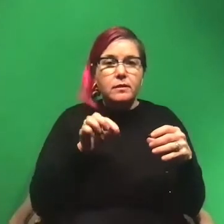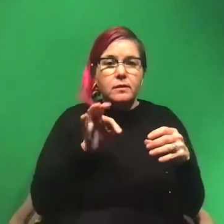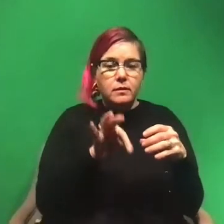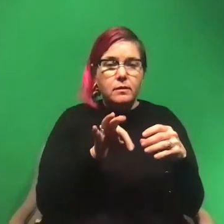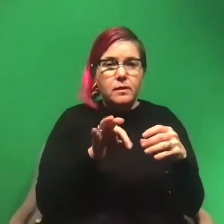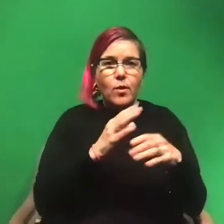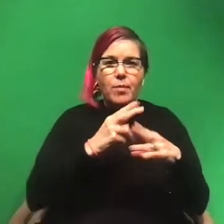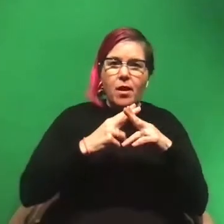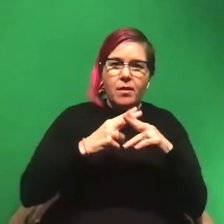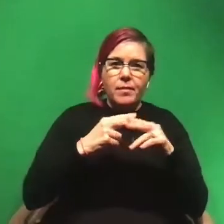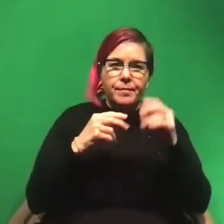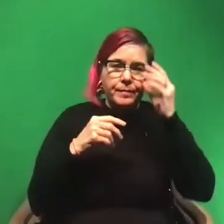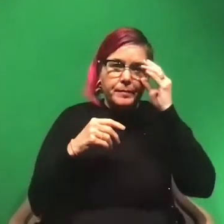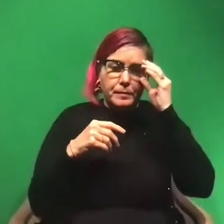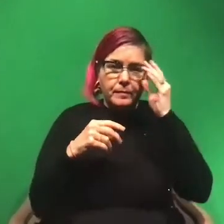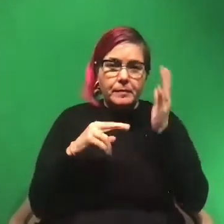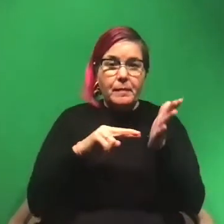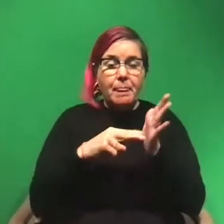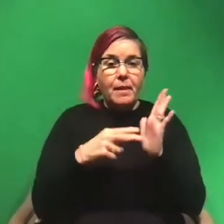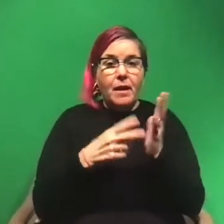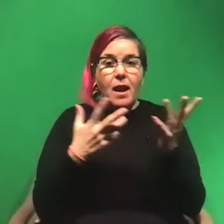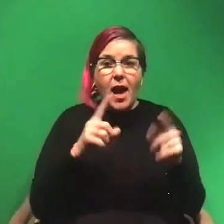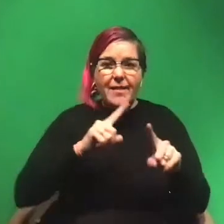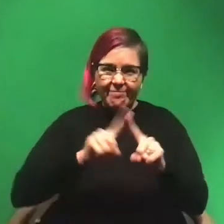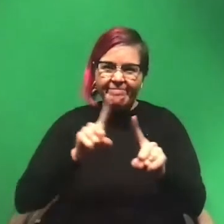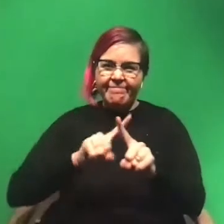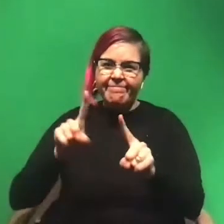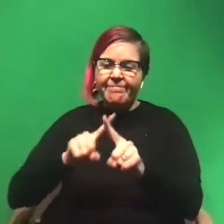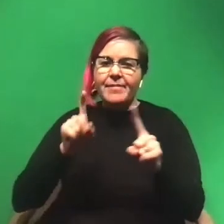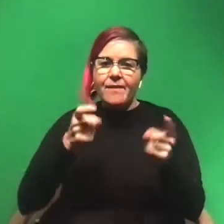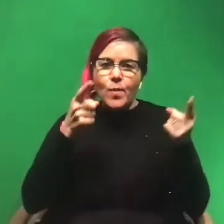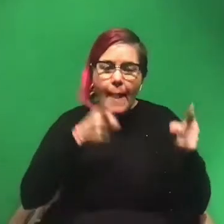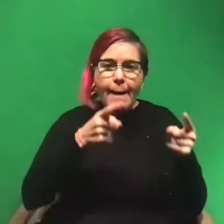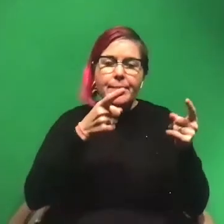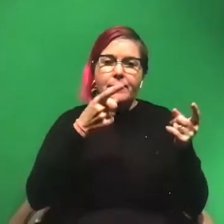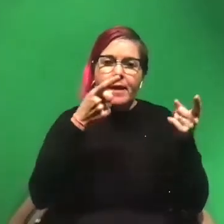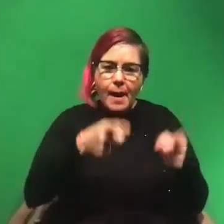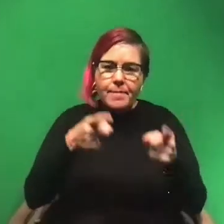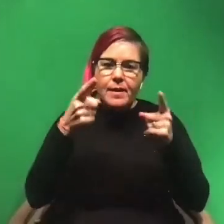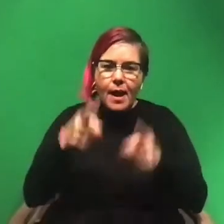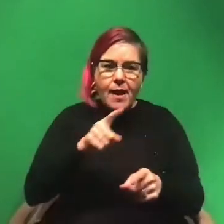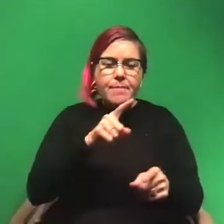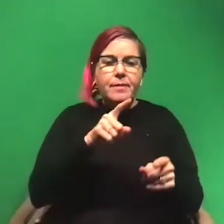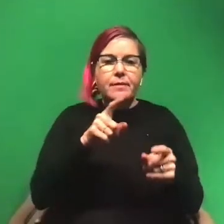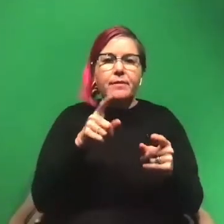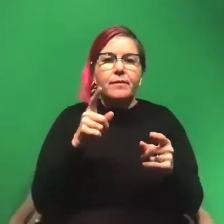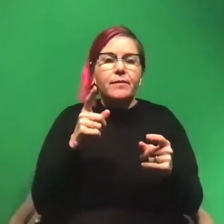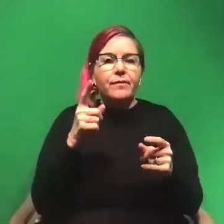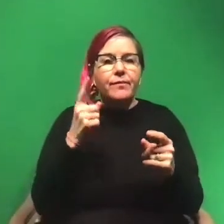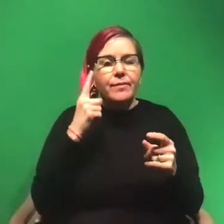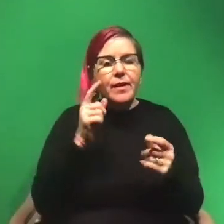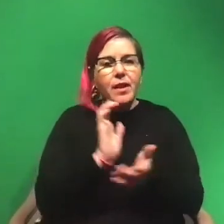blocked. So meaning there's a lot of different things that have to happen in order for that hole to, in that cheese block, to